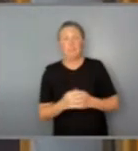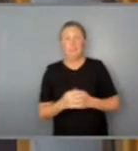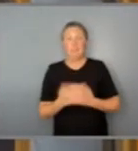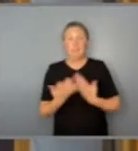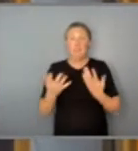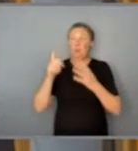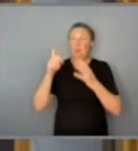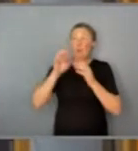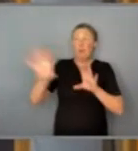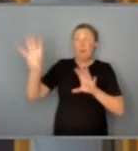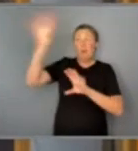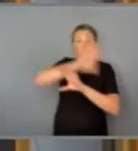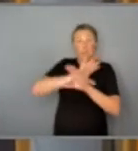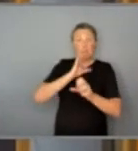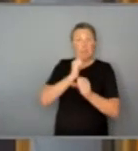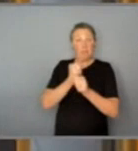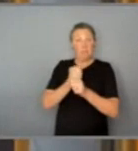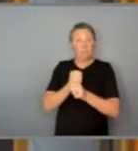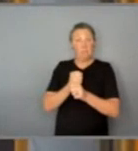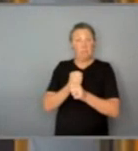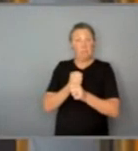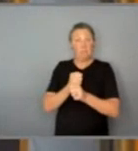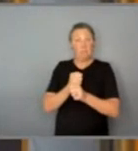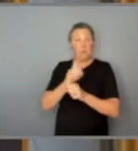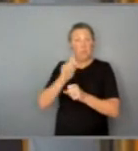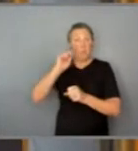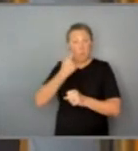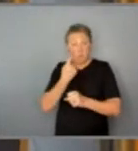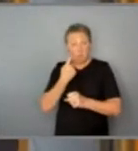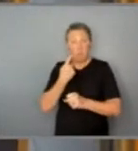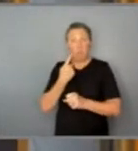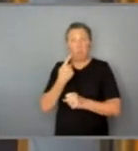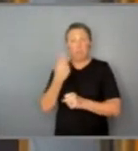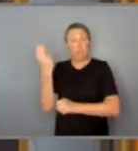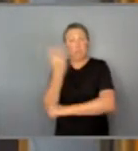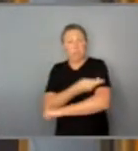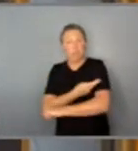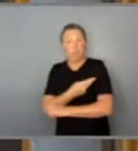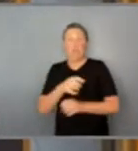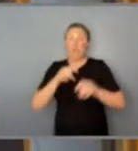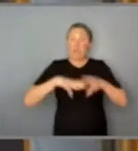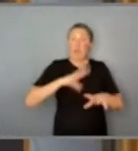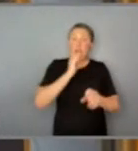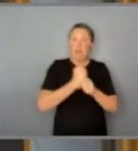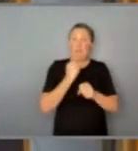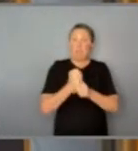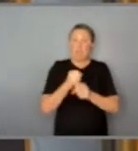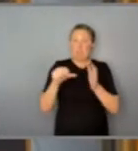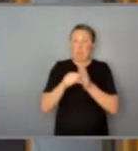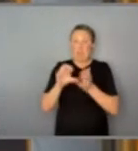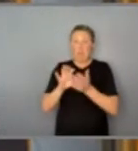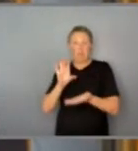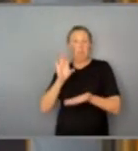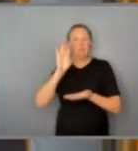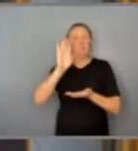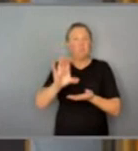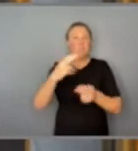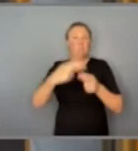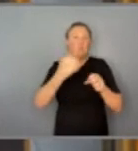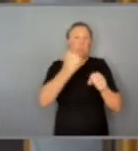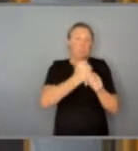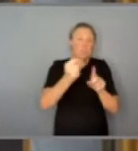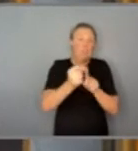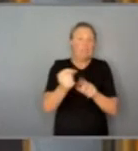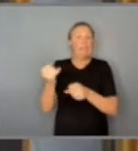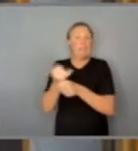Commonwealth's paying for the assisting with the GPs and pharmacies, and we're fully ready to do that. That